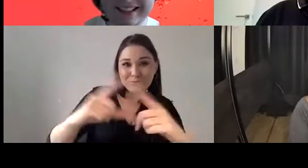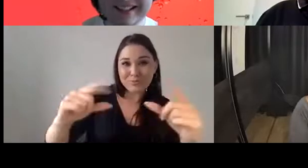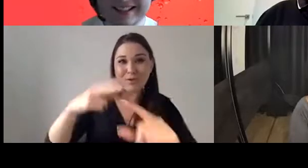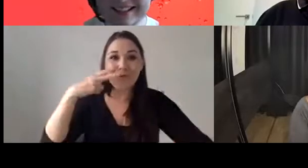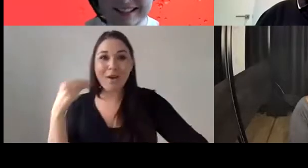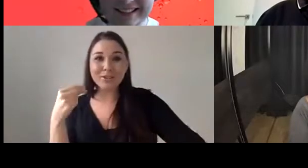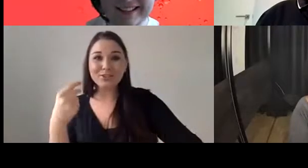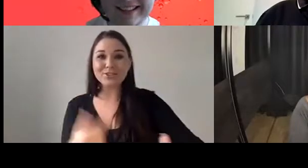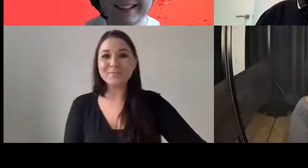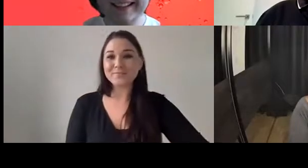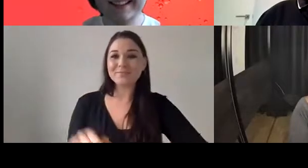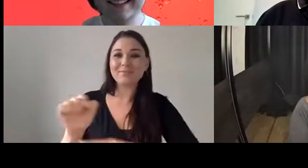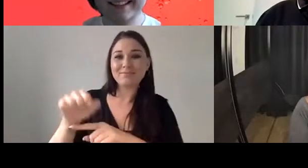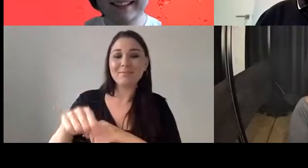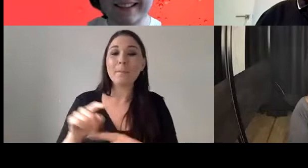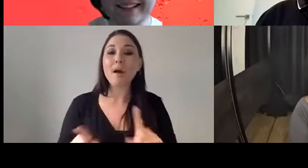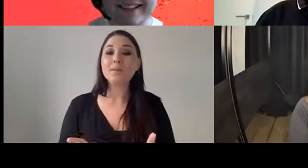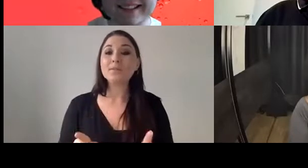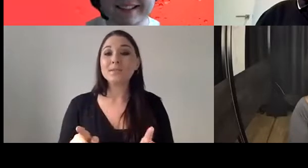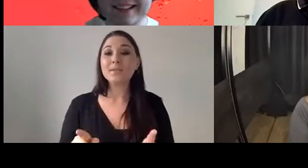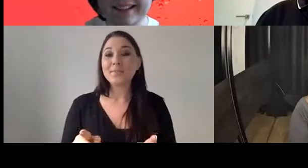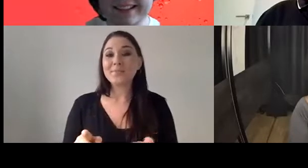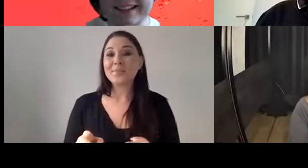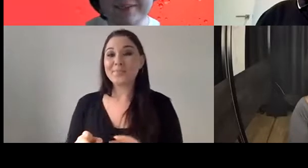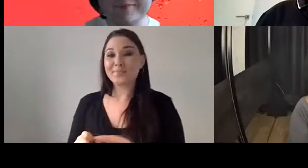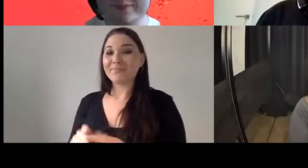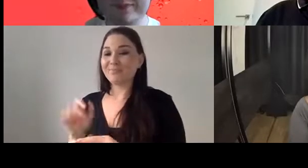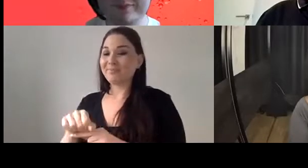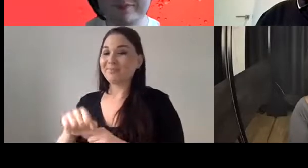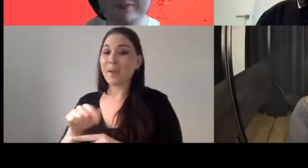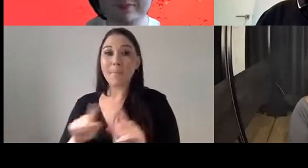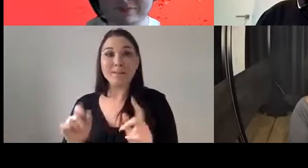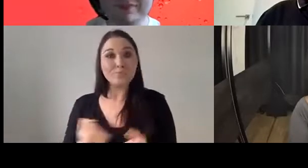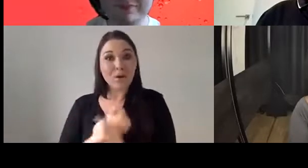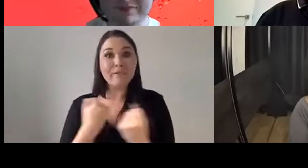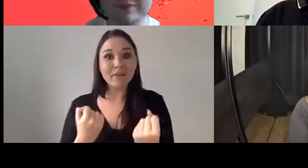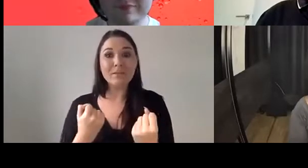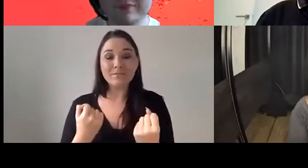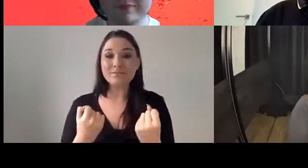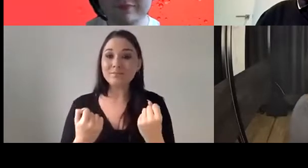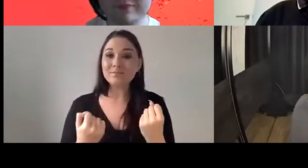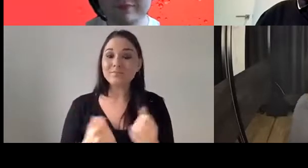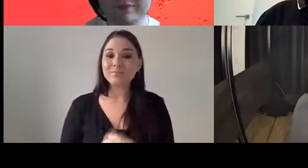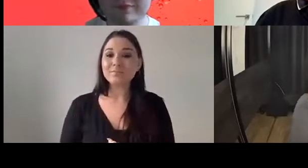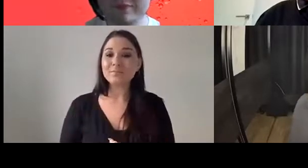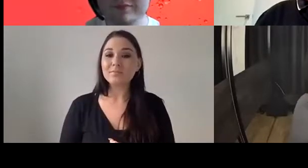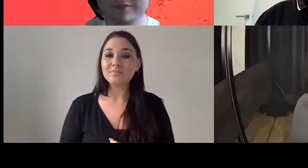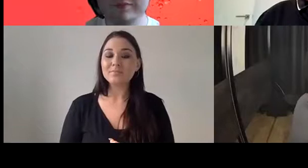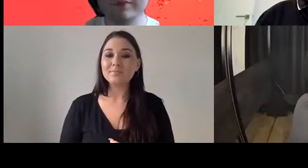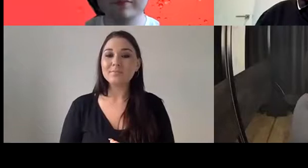someone's speaking to me. But I'm being facetious there, but it is a very powerful tool. And the other thing as well is